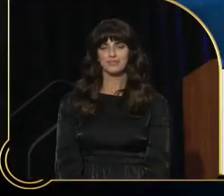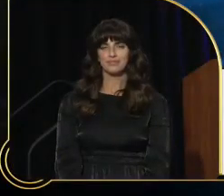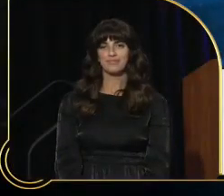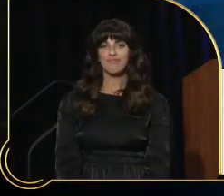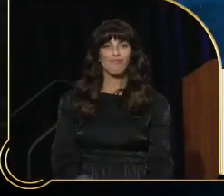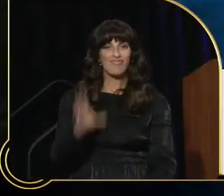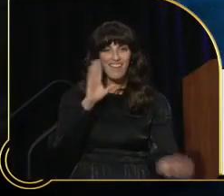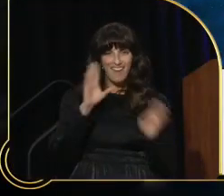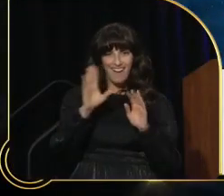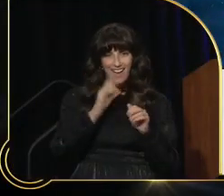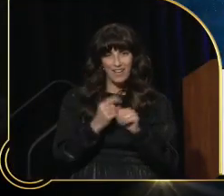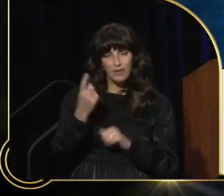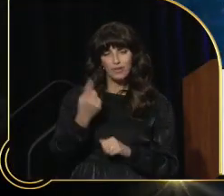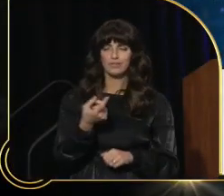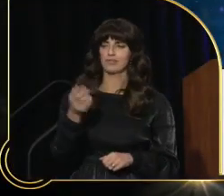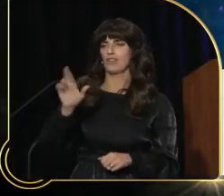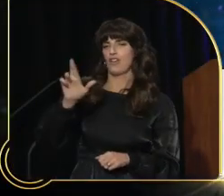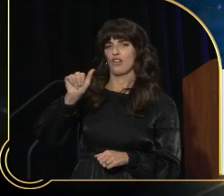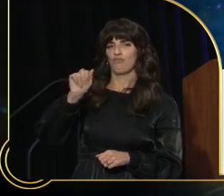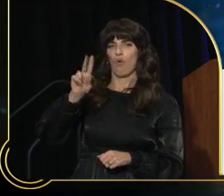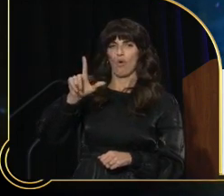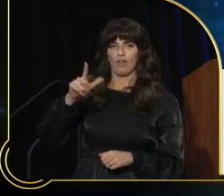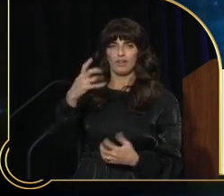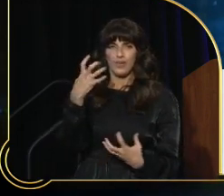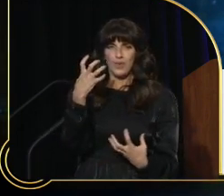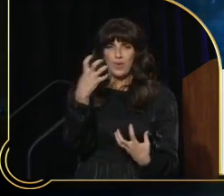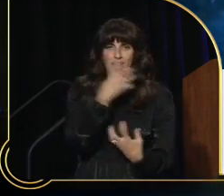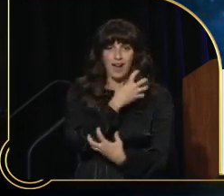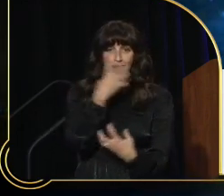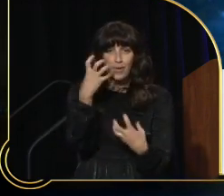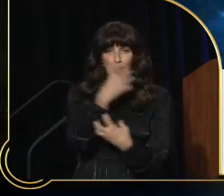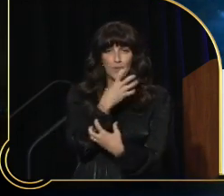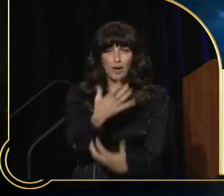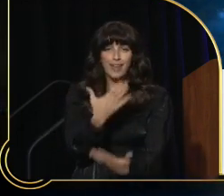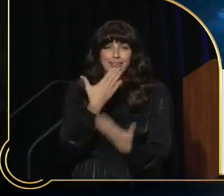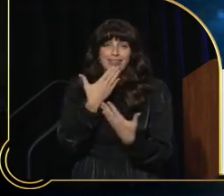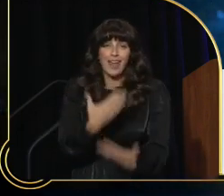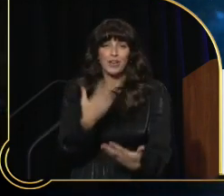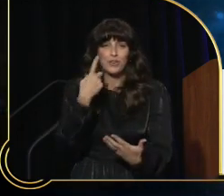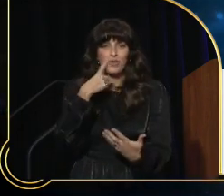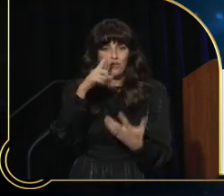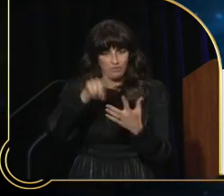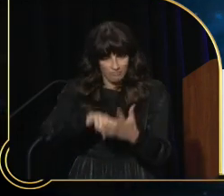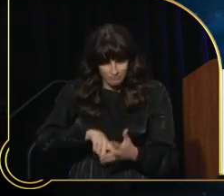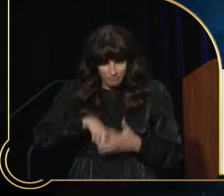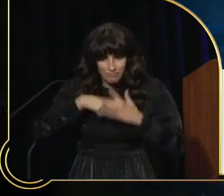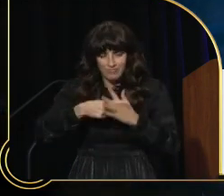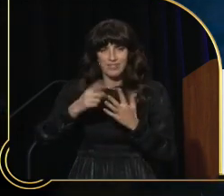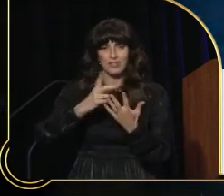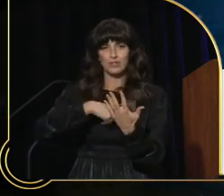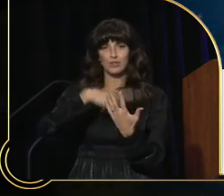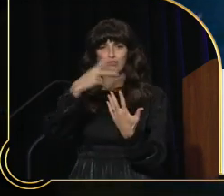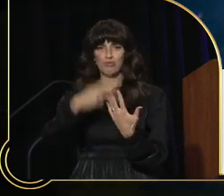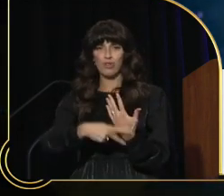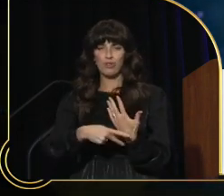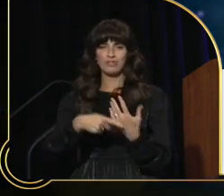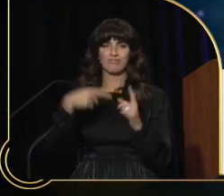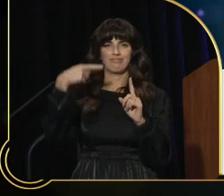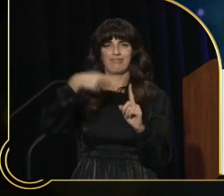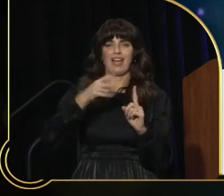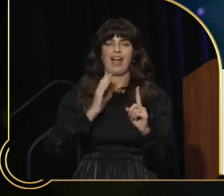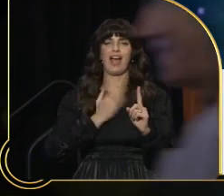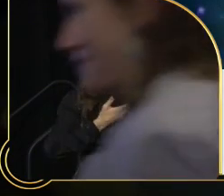Hi, everyone. Raul, wow. Thank you for starting our program and being our